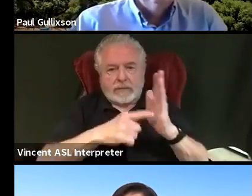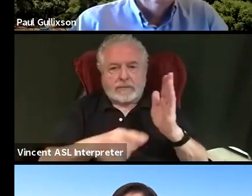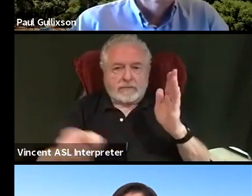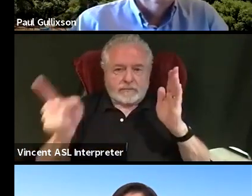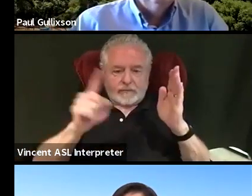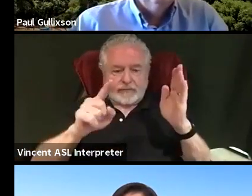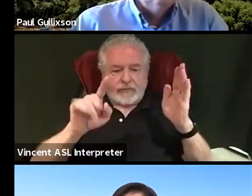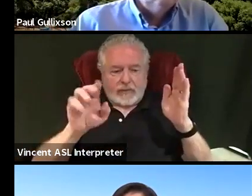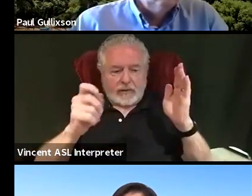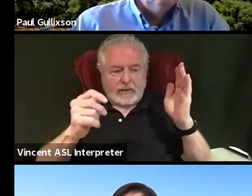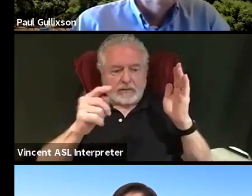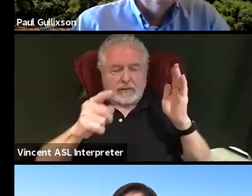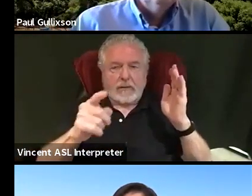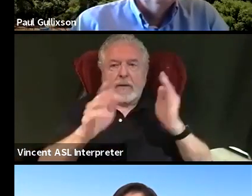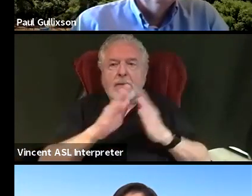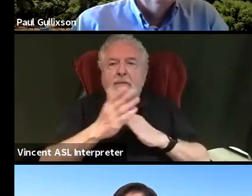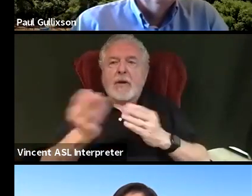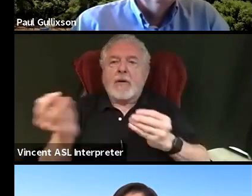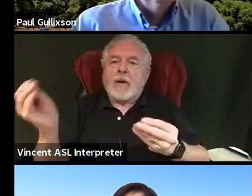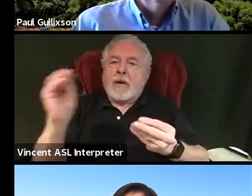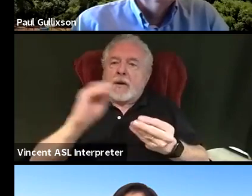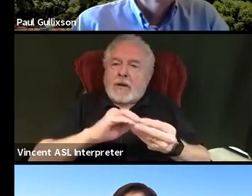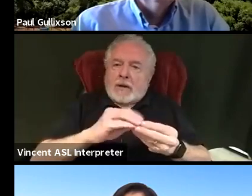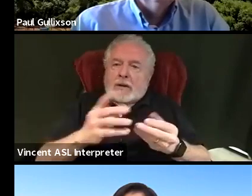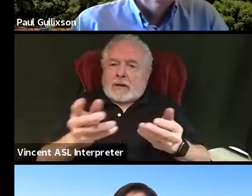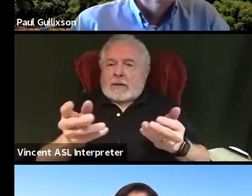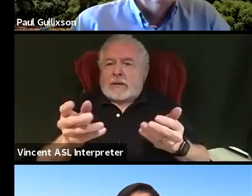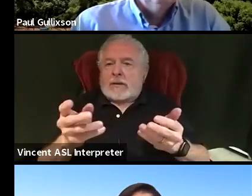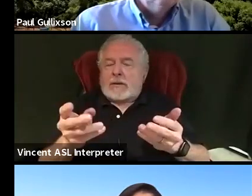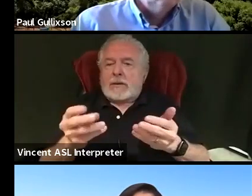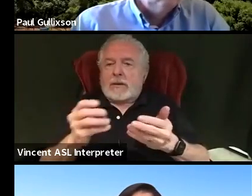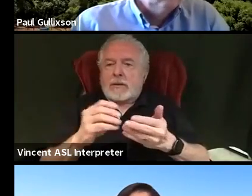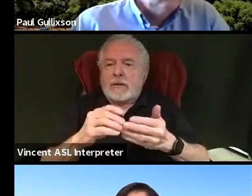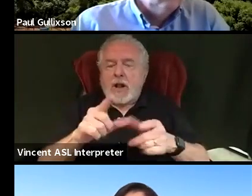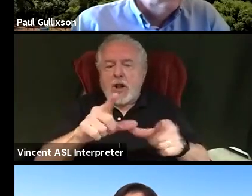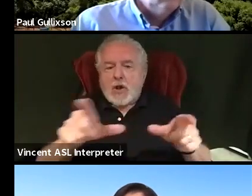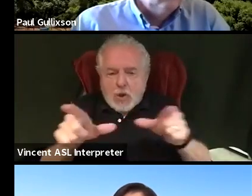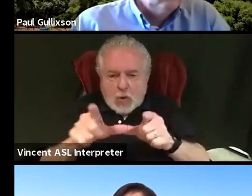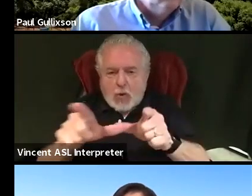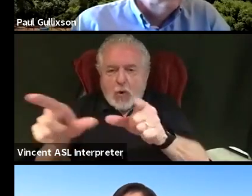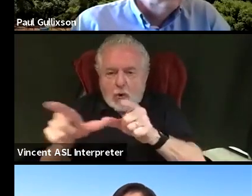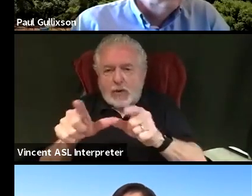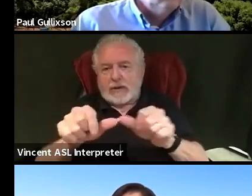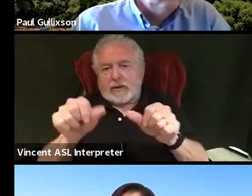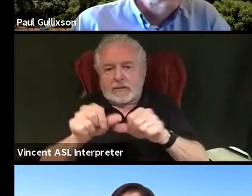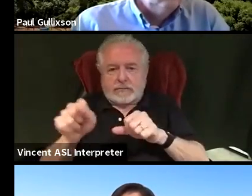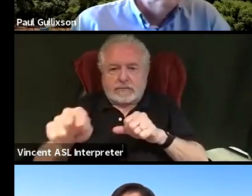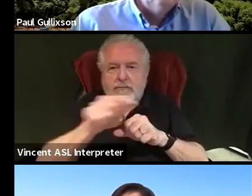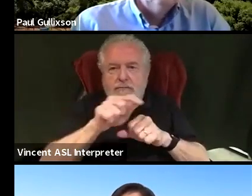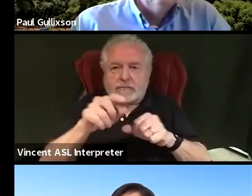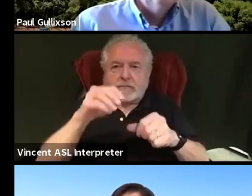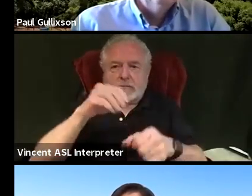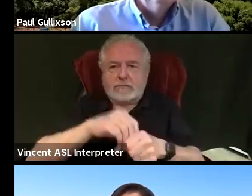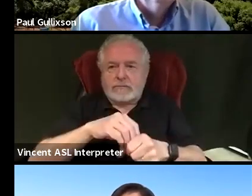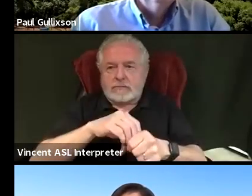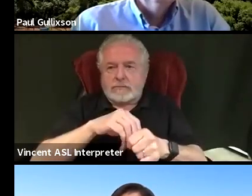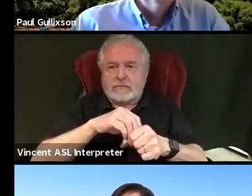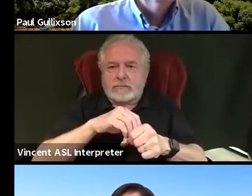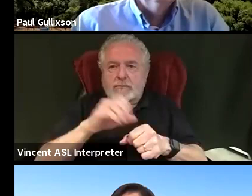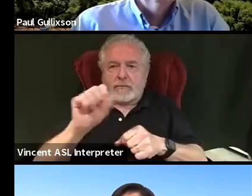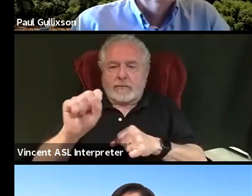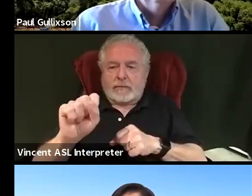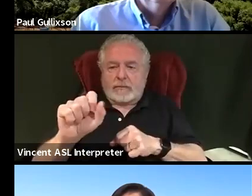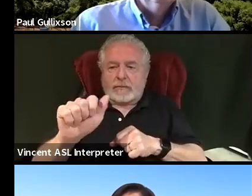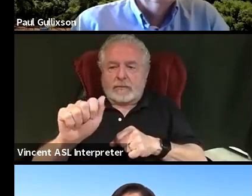there. It's just that it's becoming more more localized. In certain areas, especially in Santa